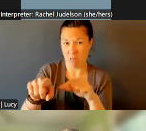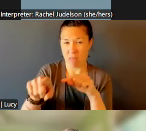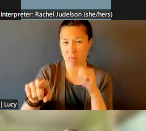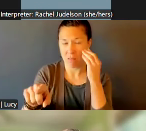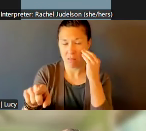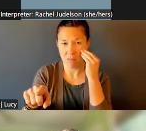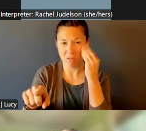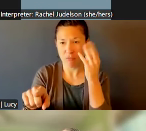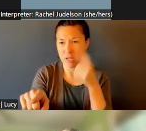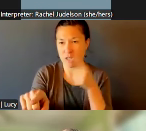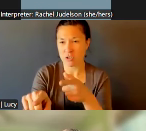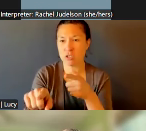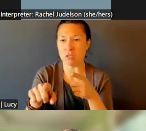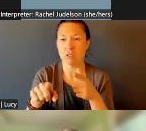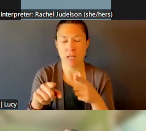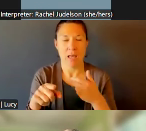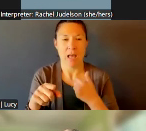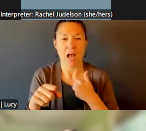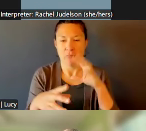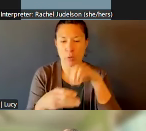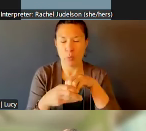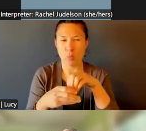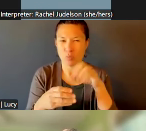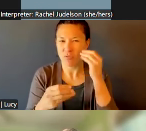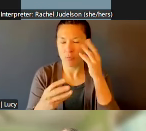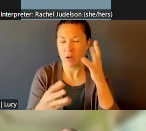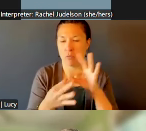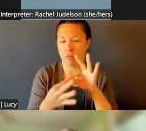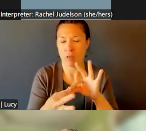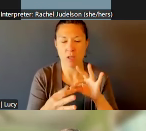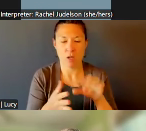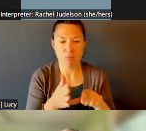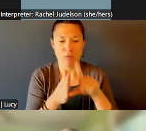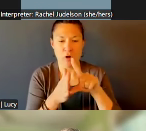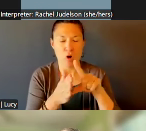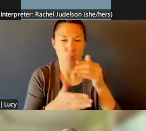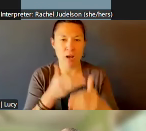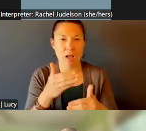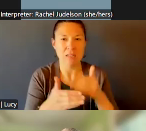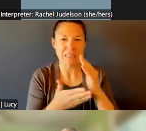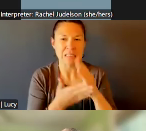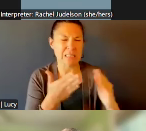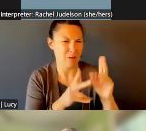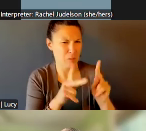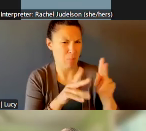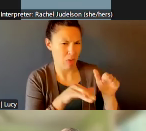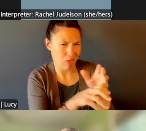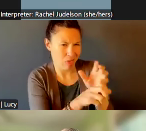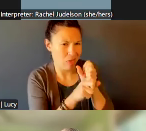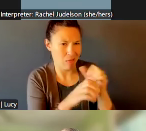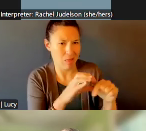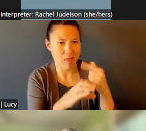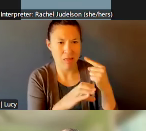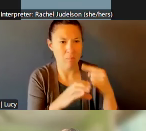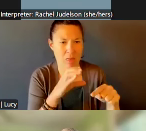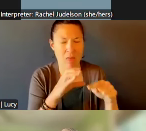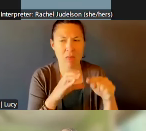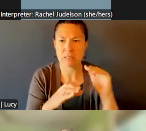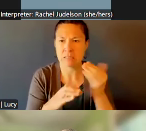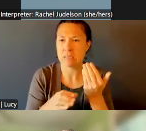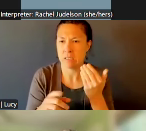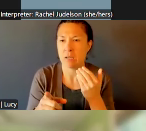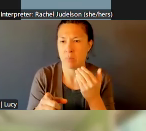reviewing process, and it seems as though maybe those have not been sent yet. And I think that we need to make sure